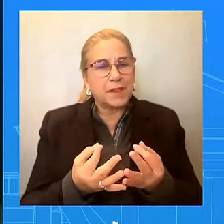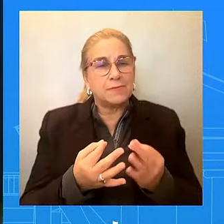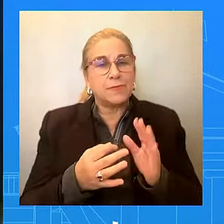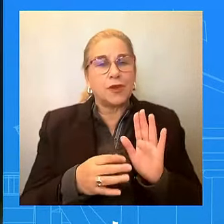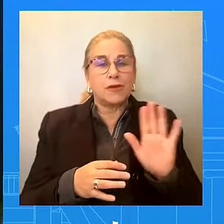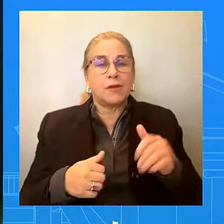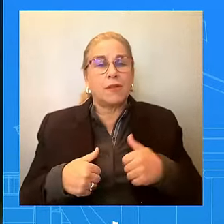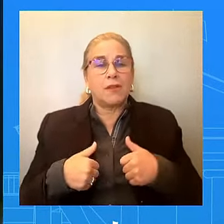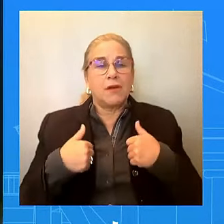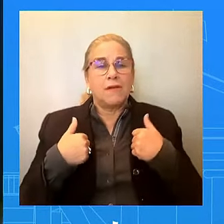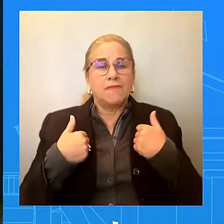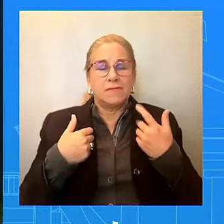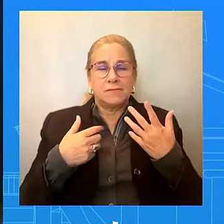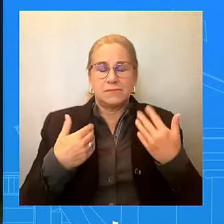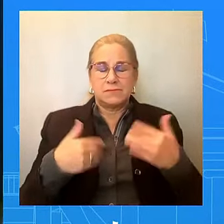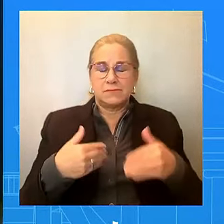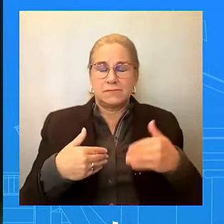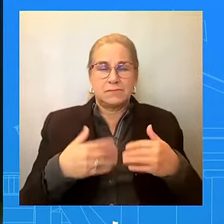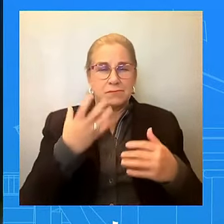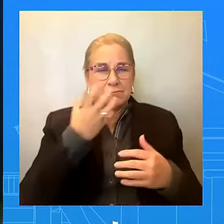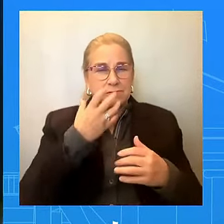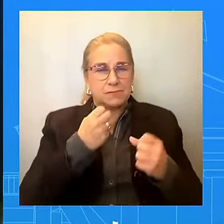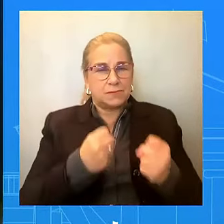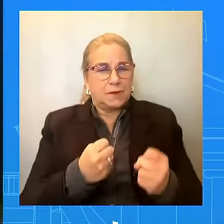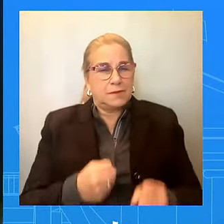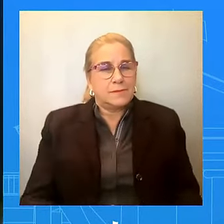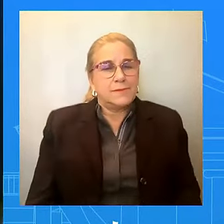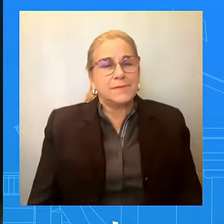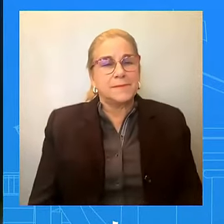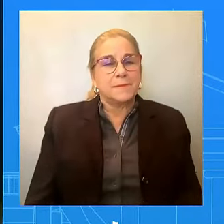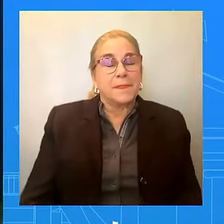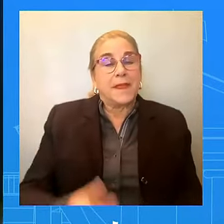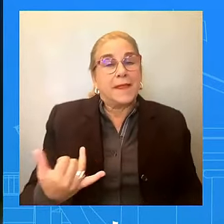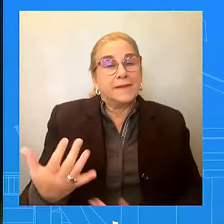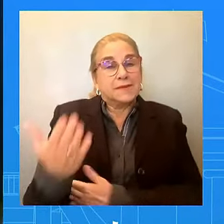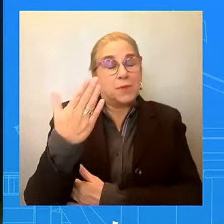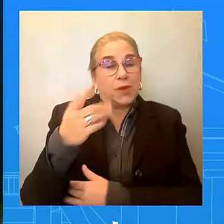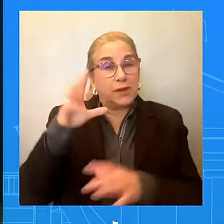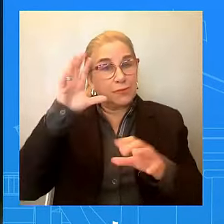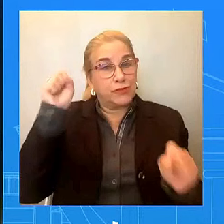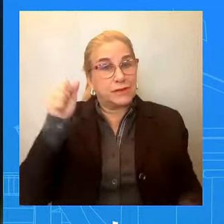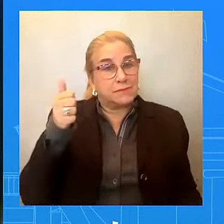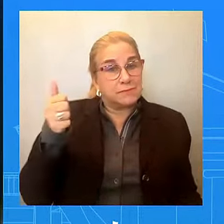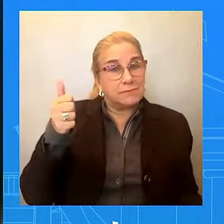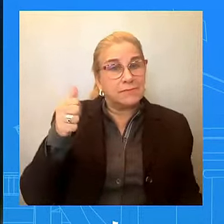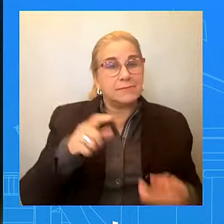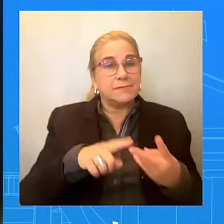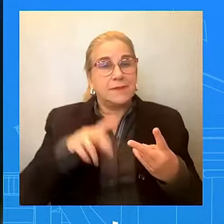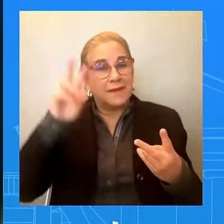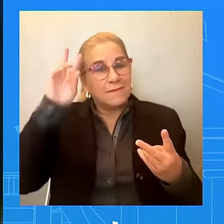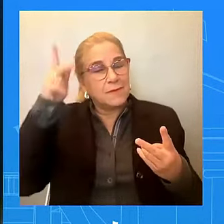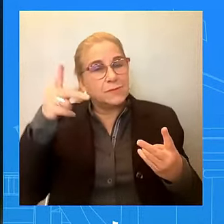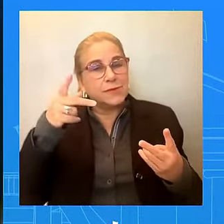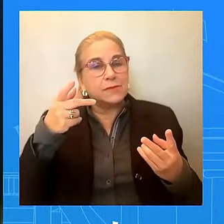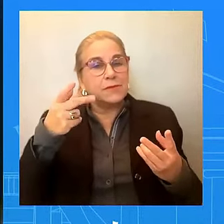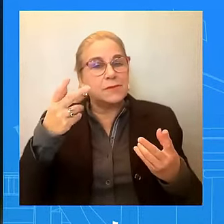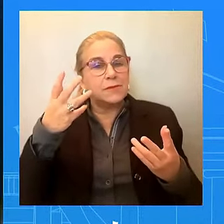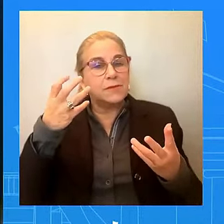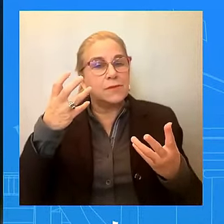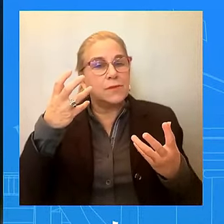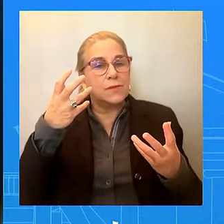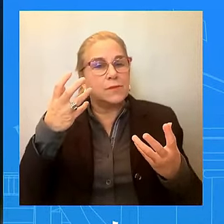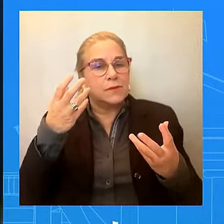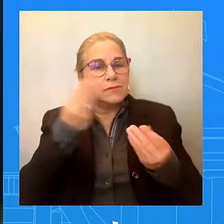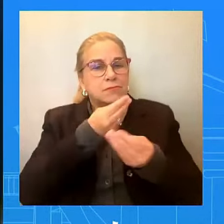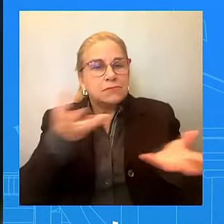morning, the president and the vice president were briefed on the impacts from Hurricane Milton and will continue to be briefed throughout the day. We